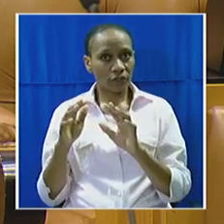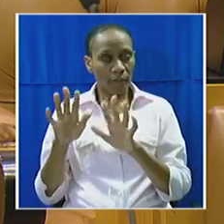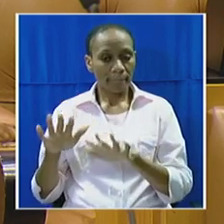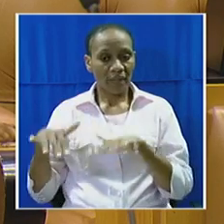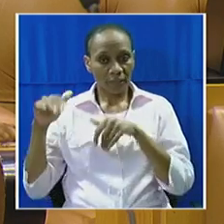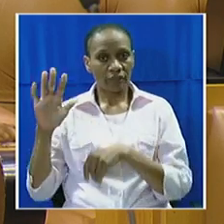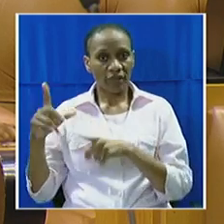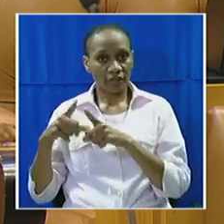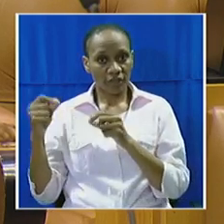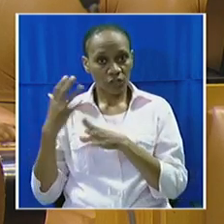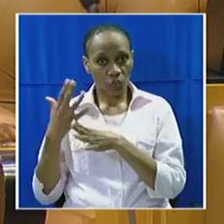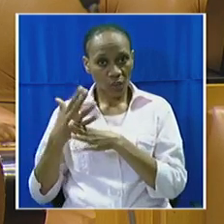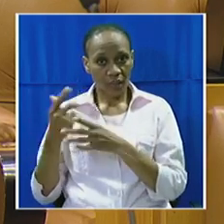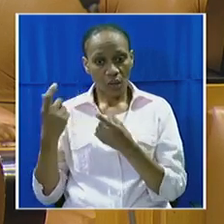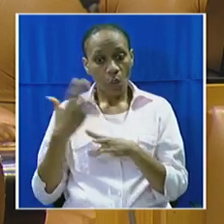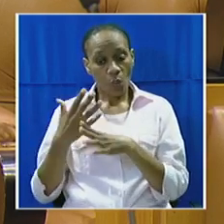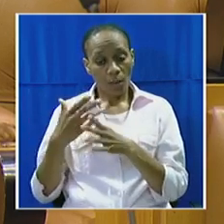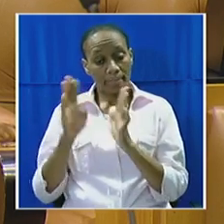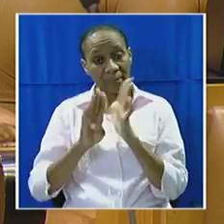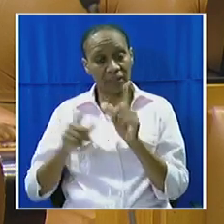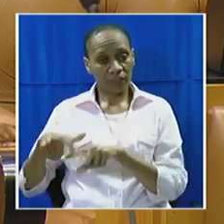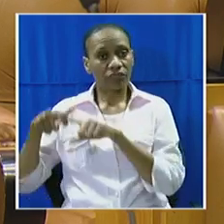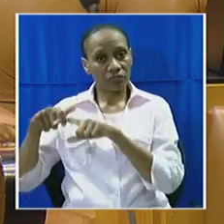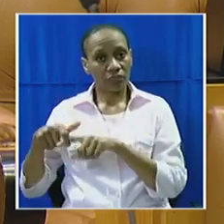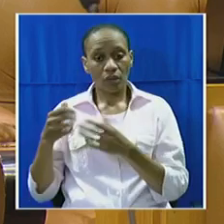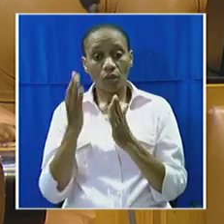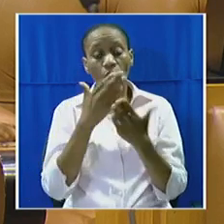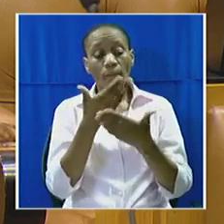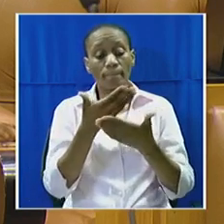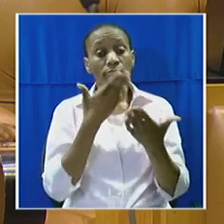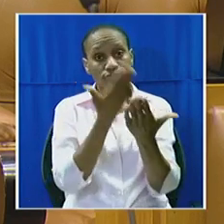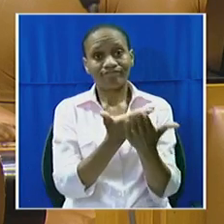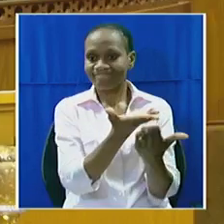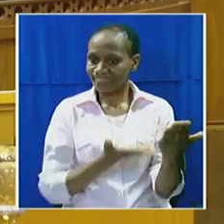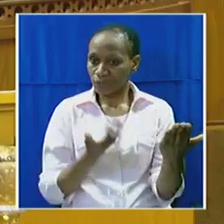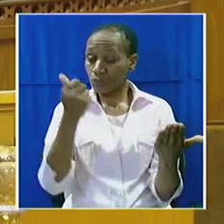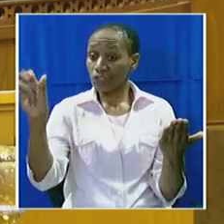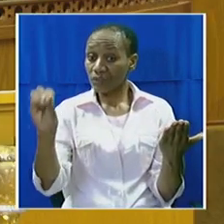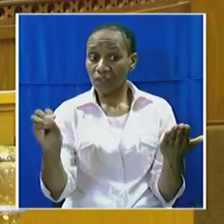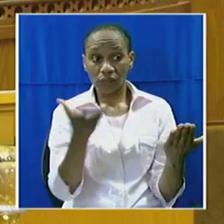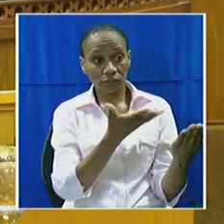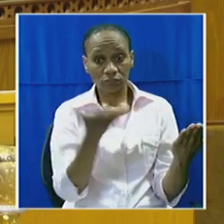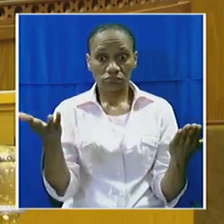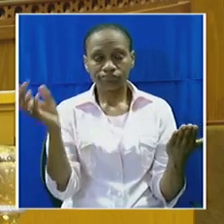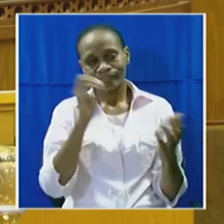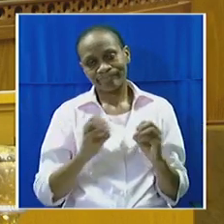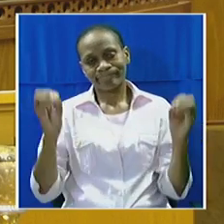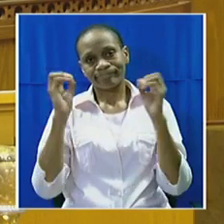Parliament. I thank you. I now put the motion. Are there any objections? No objections.